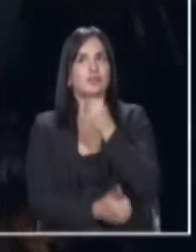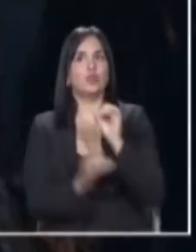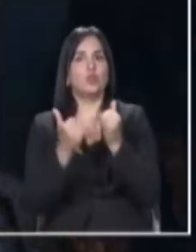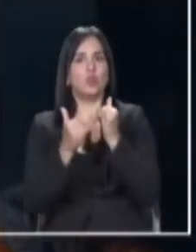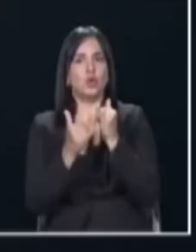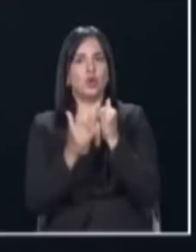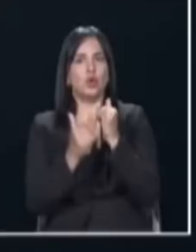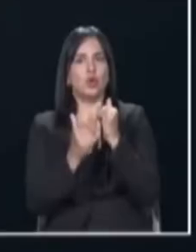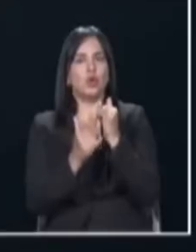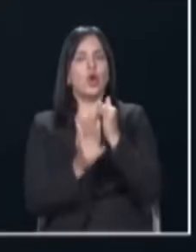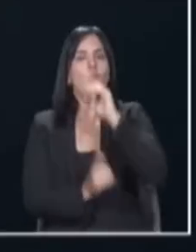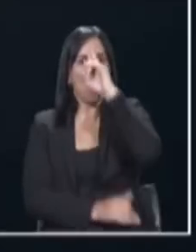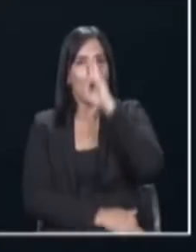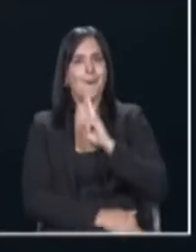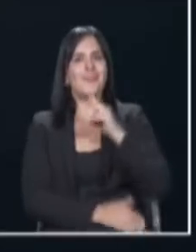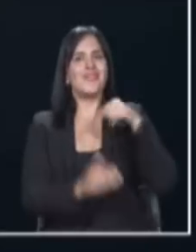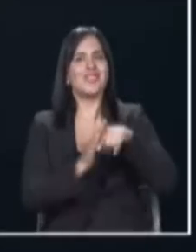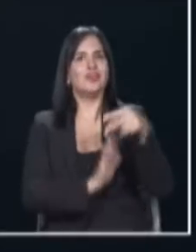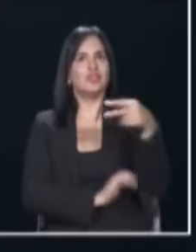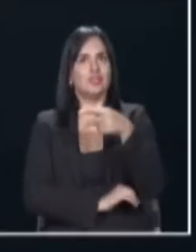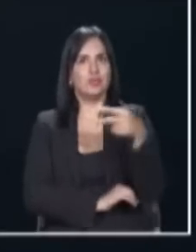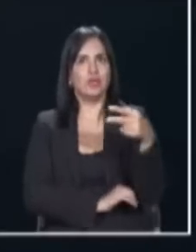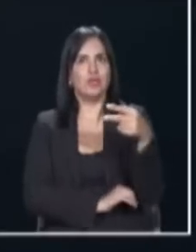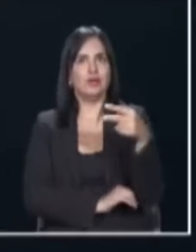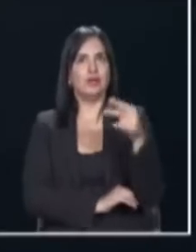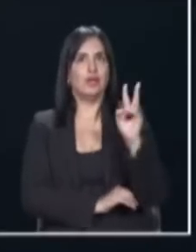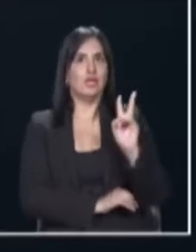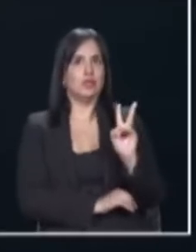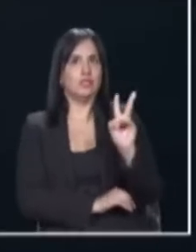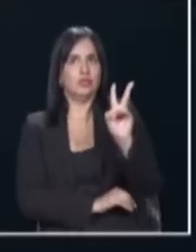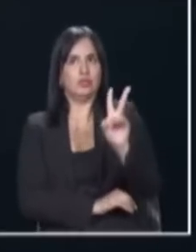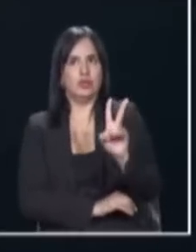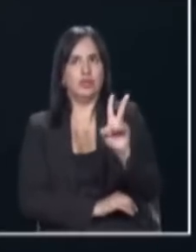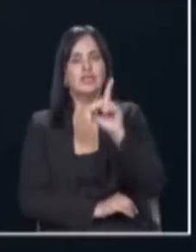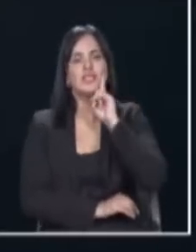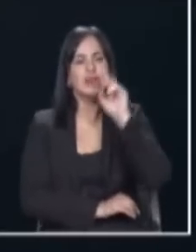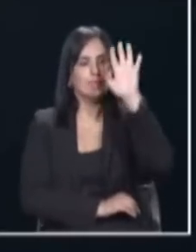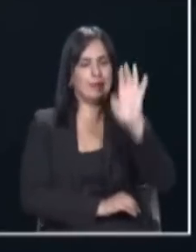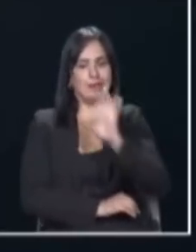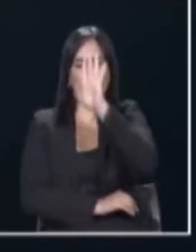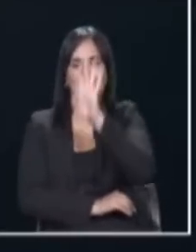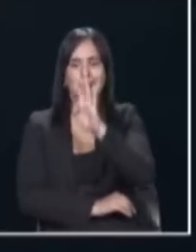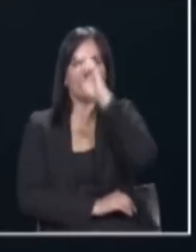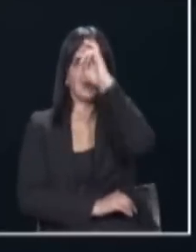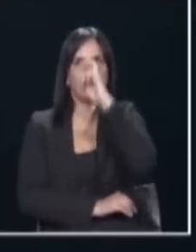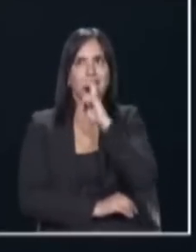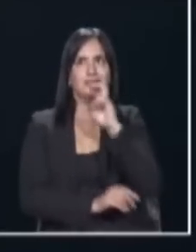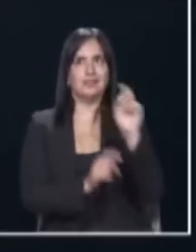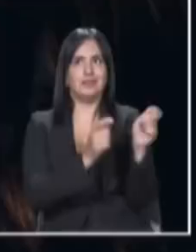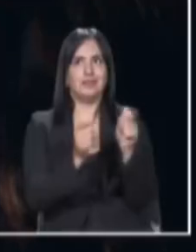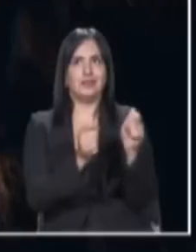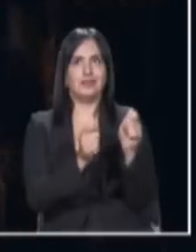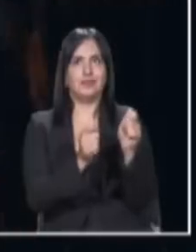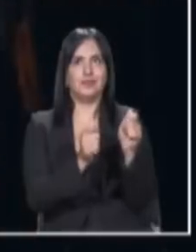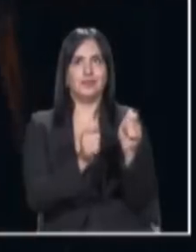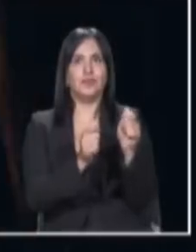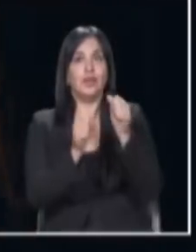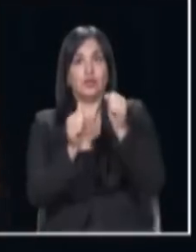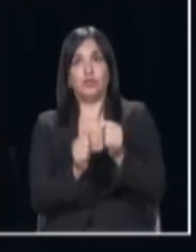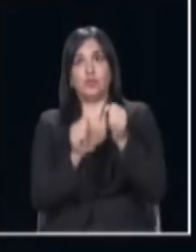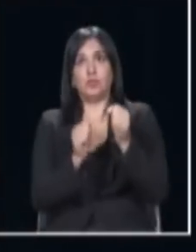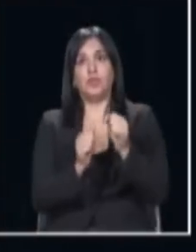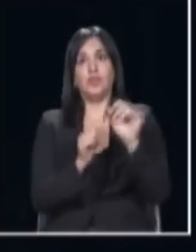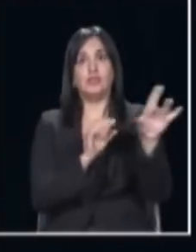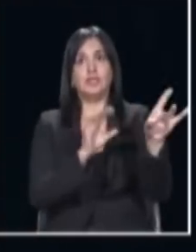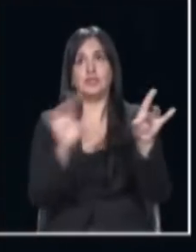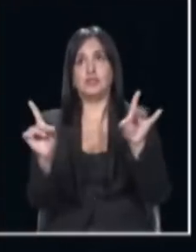sexual selection if two individuals have similar traits well one has more beautiful characteristics than the other then they